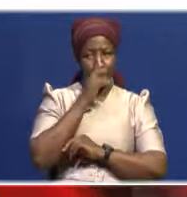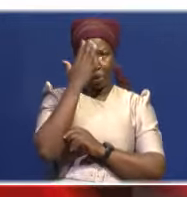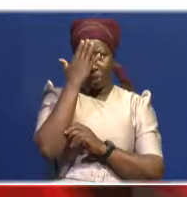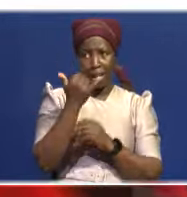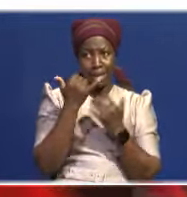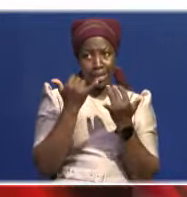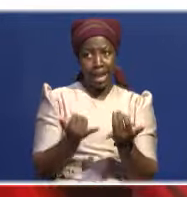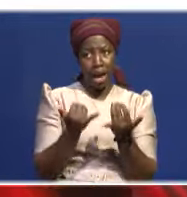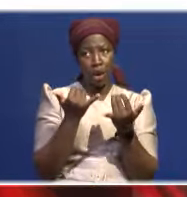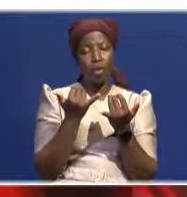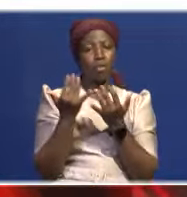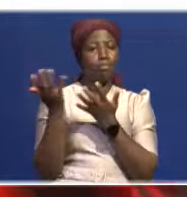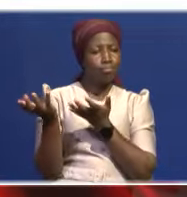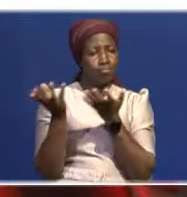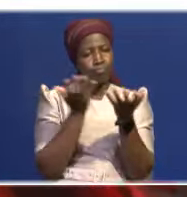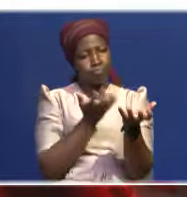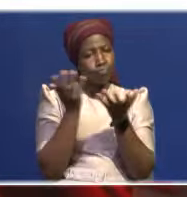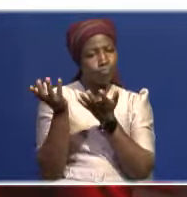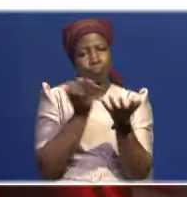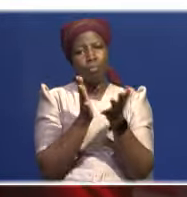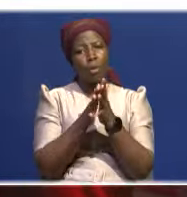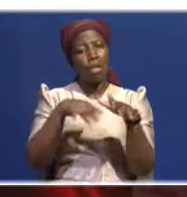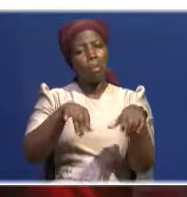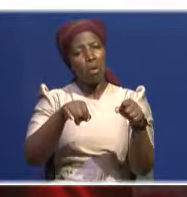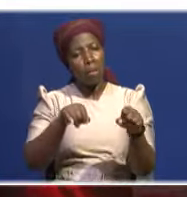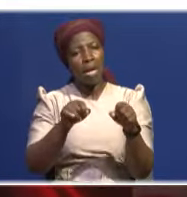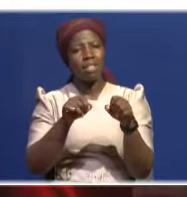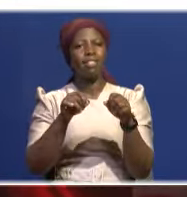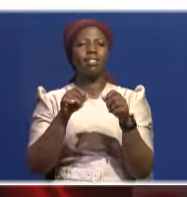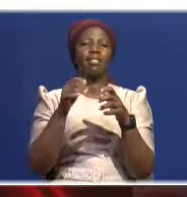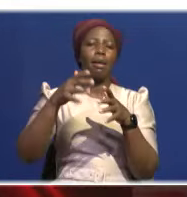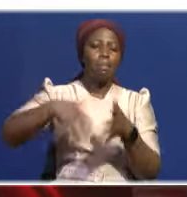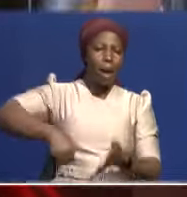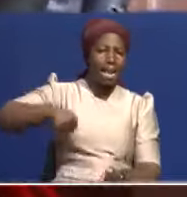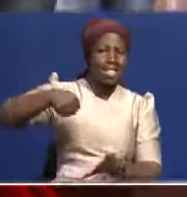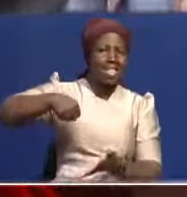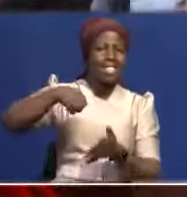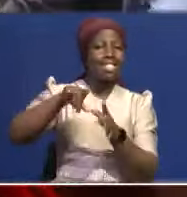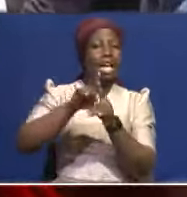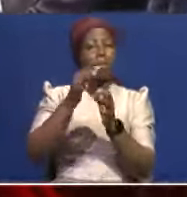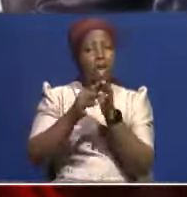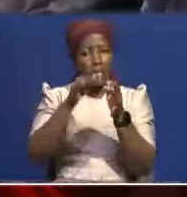vikapu. Sasa hata kama ni kufunga ba, hiyo haisaidii sana.